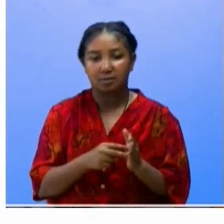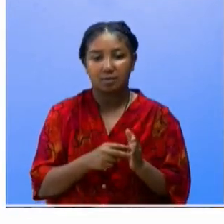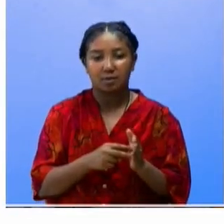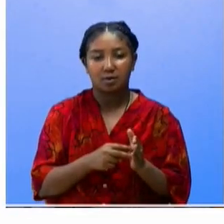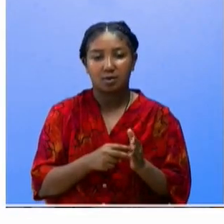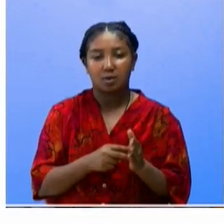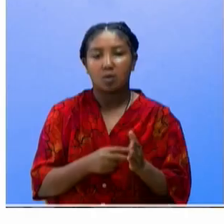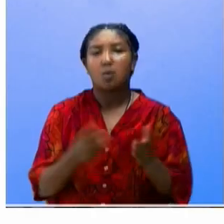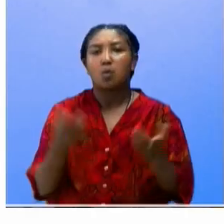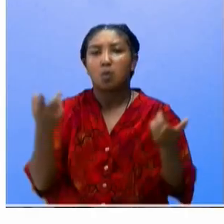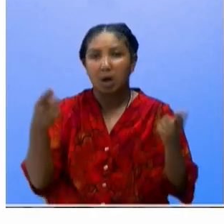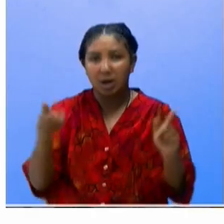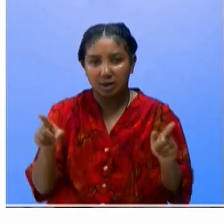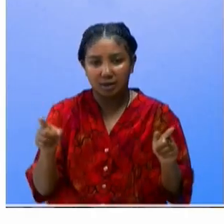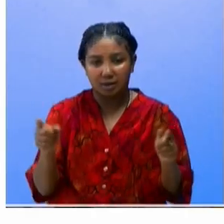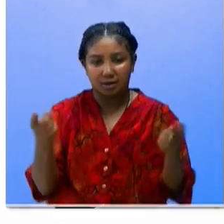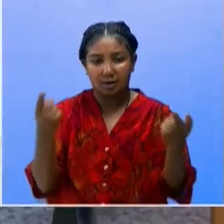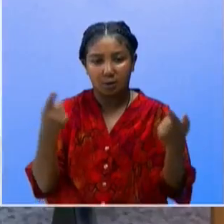where.